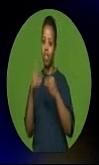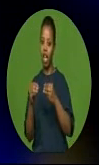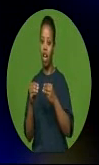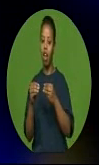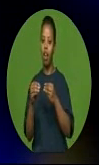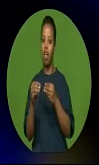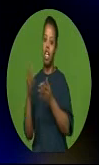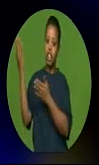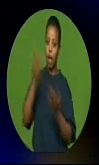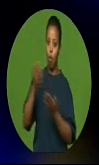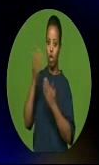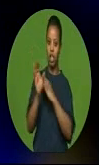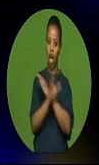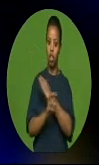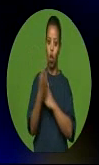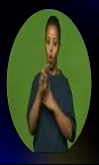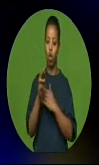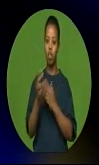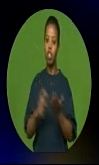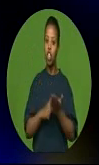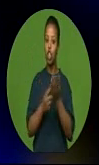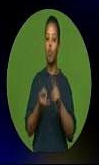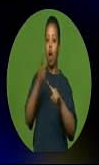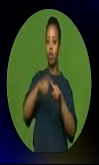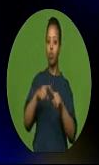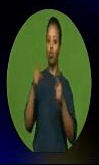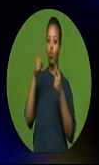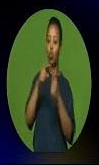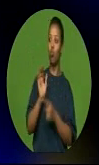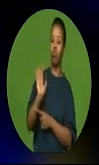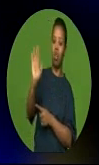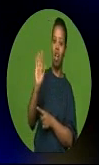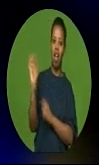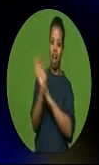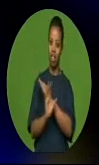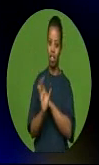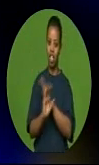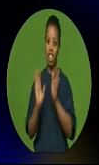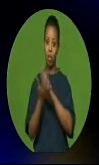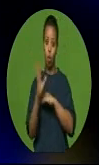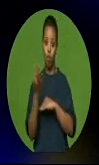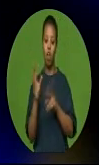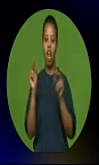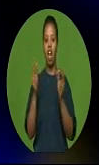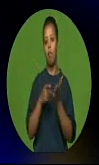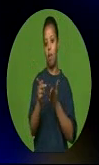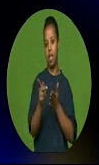importer's country or ship back to the home country in the event of